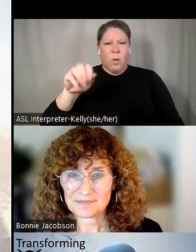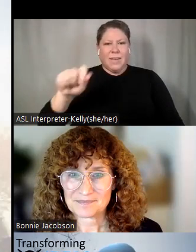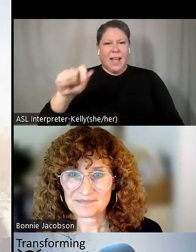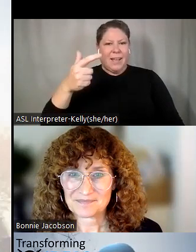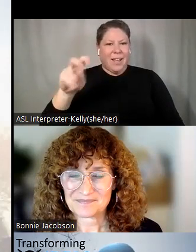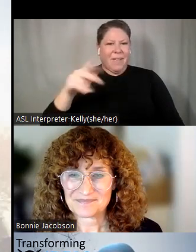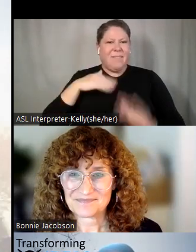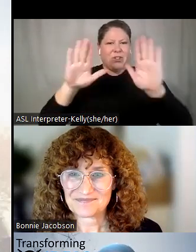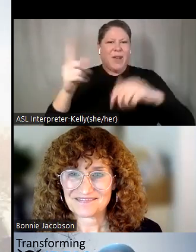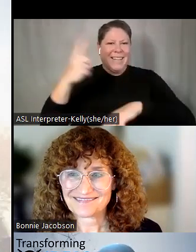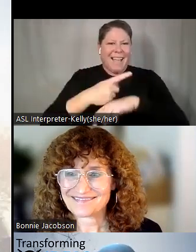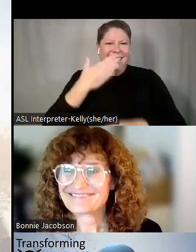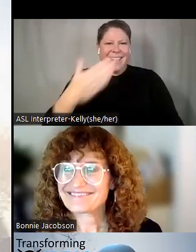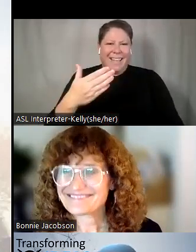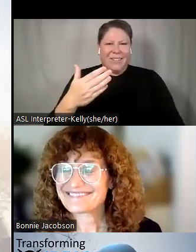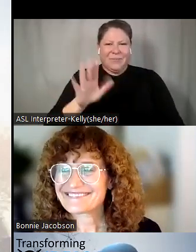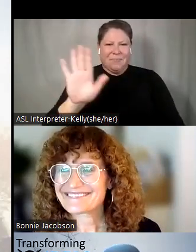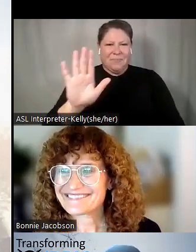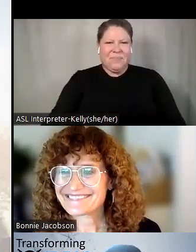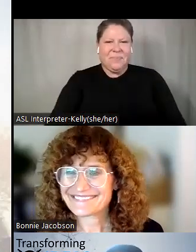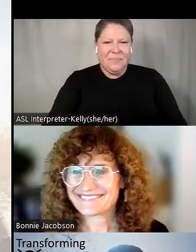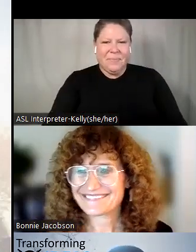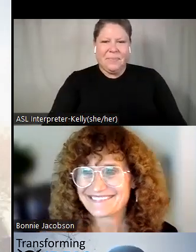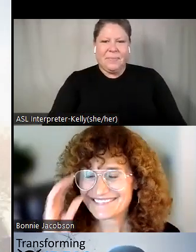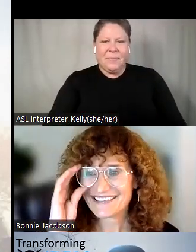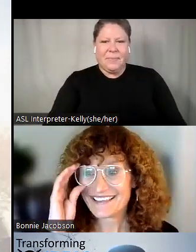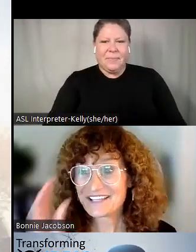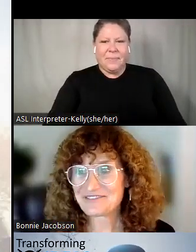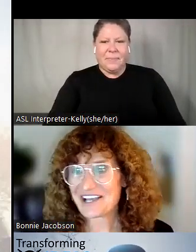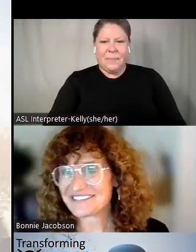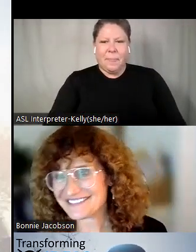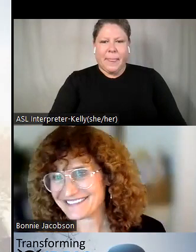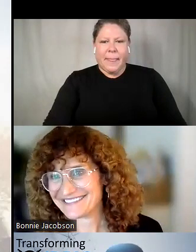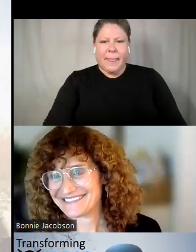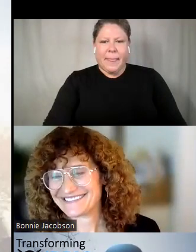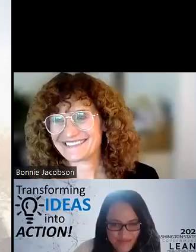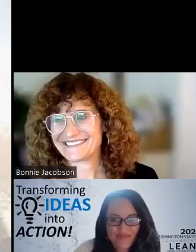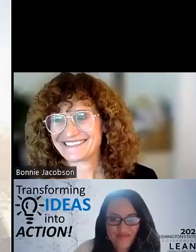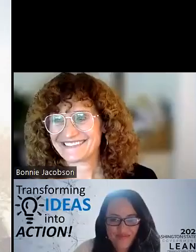day. Thank you again, Bonnie and Jonathan. Great presentation. Thank you. Thank you for having us.